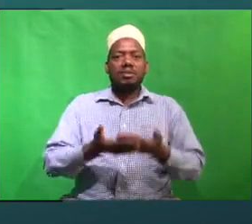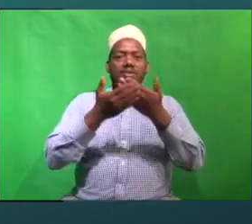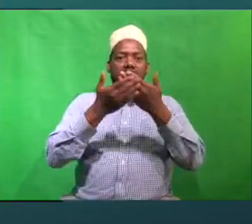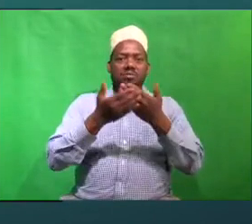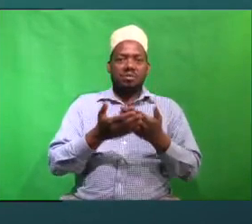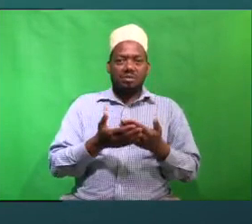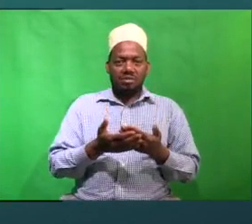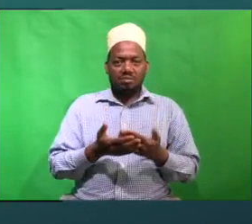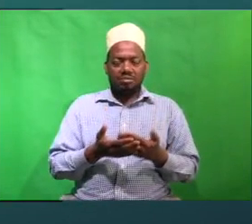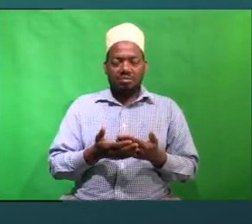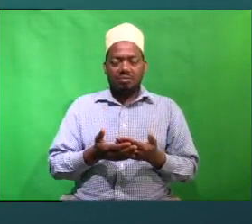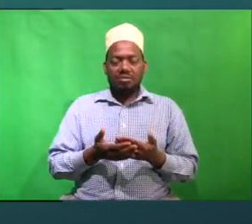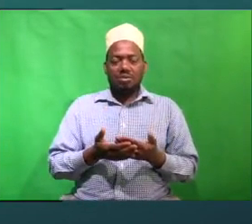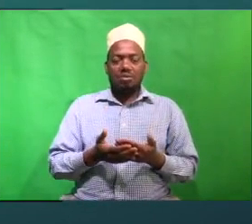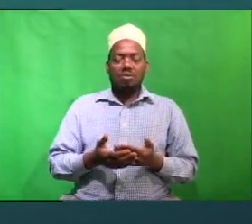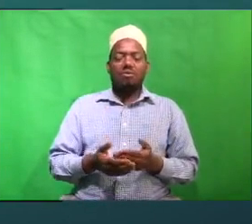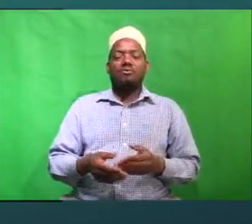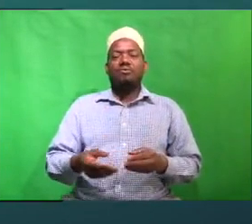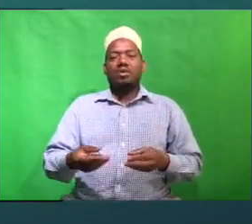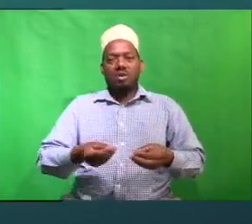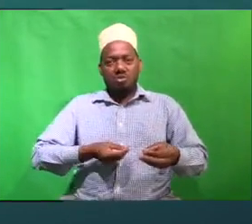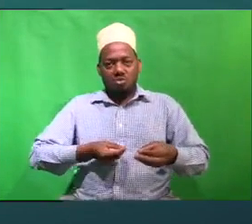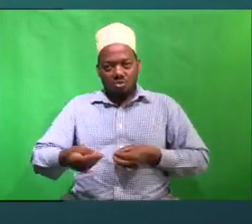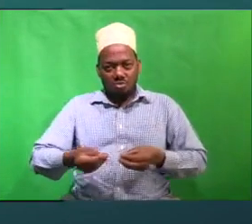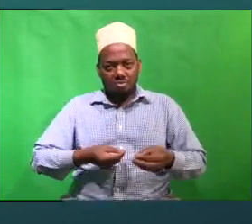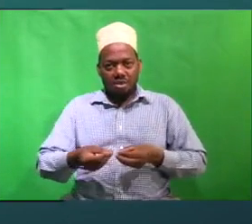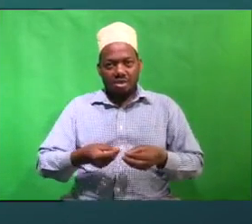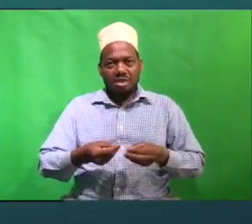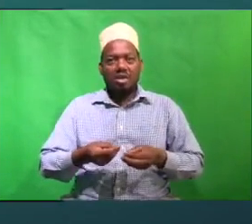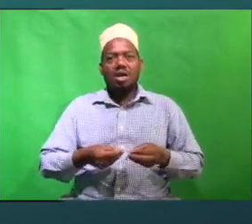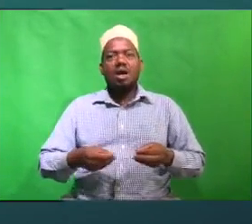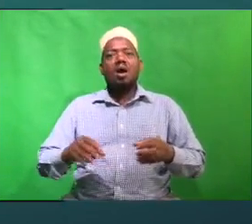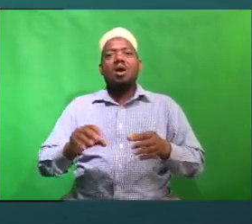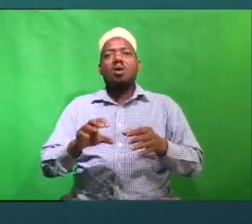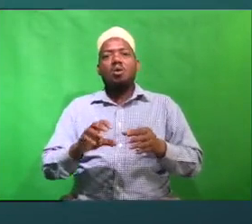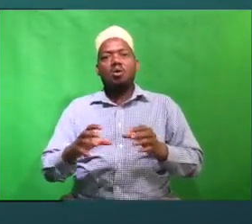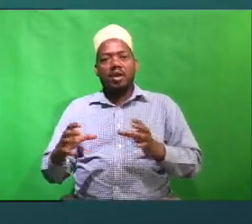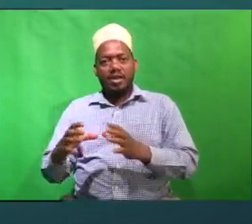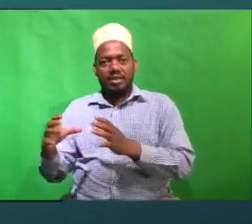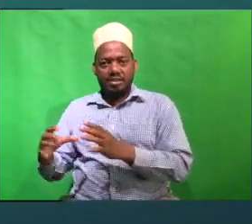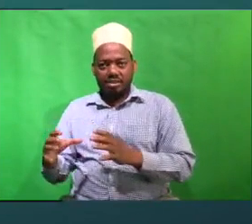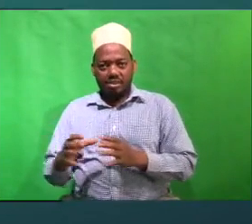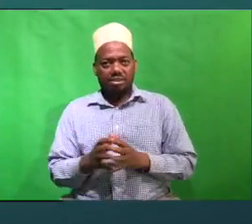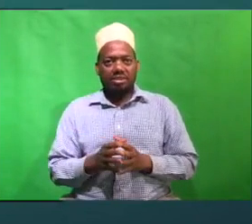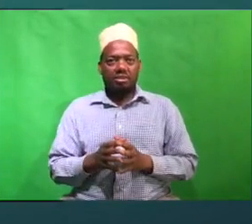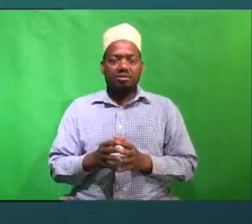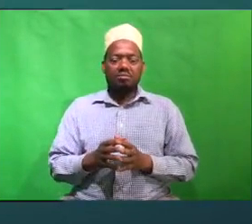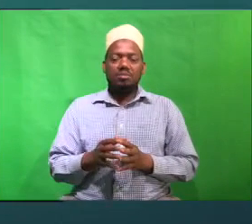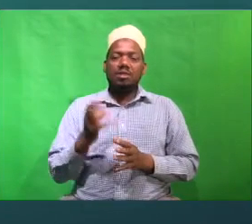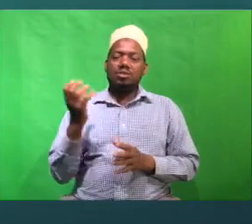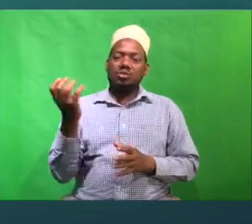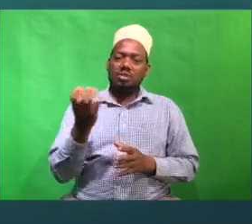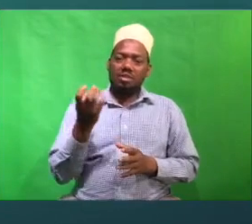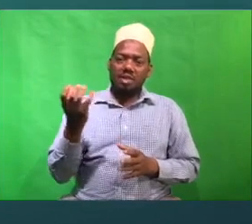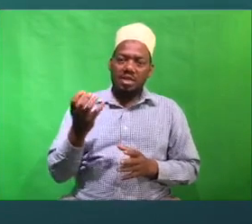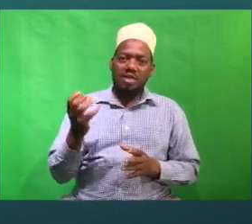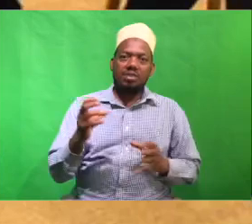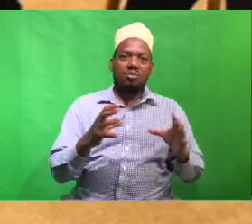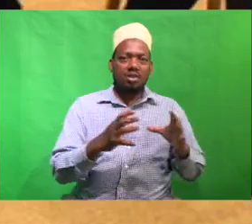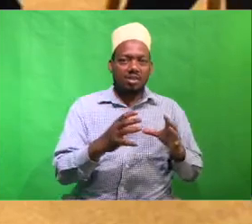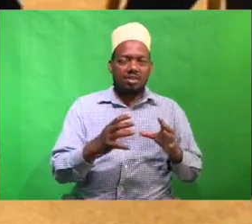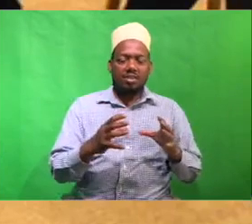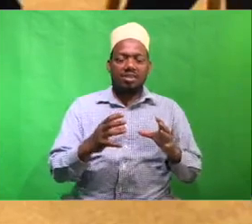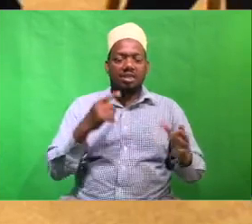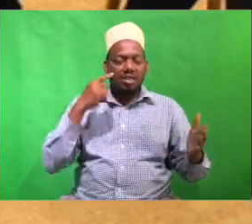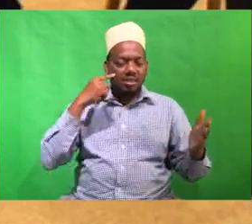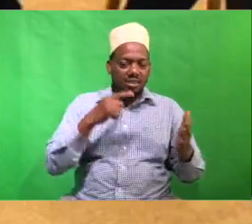The establishment of economic organization that is very famous, and the society organization such as